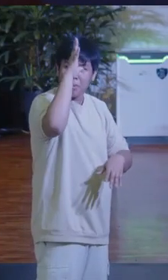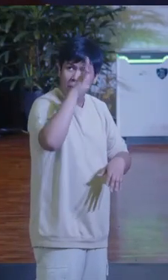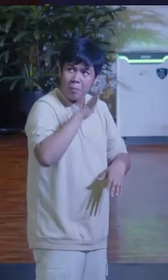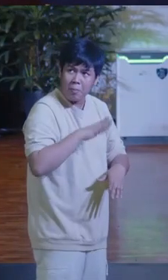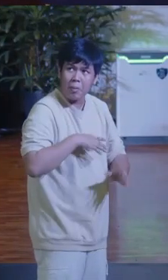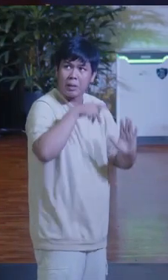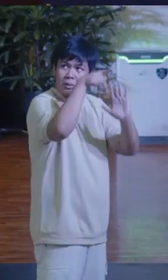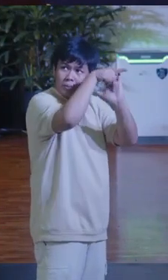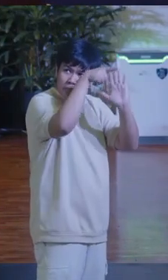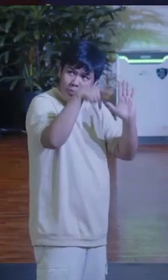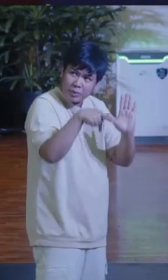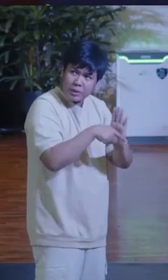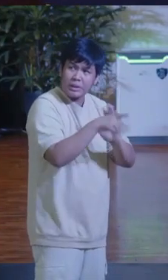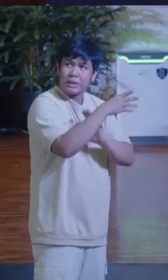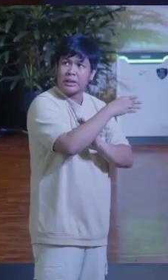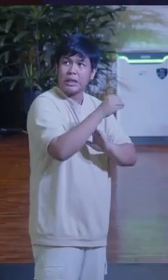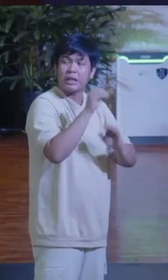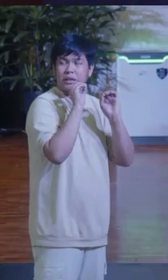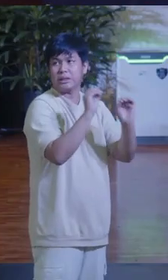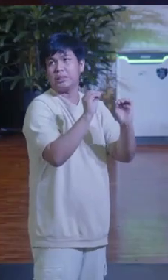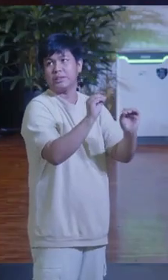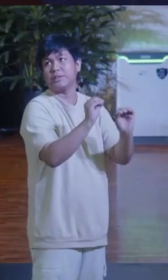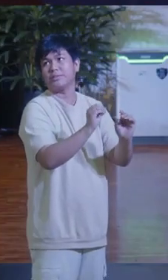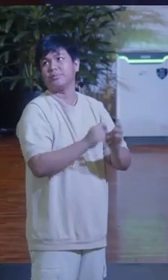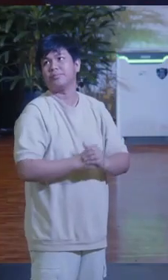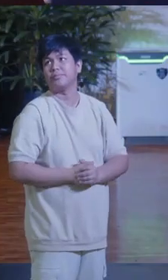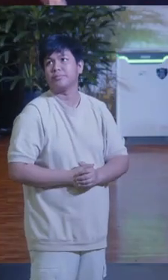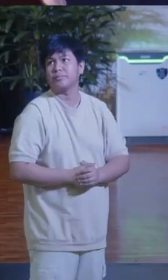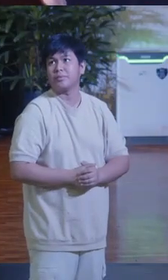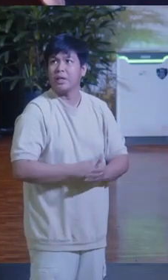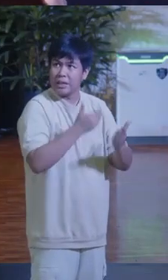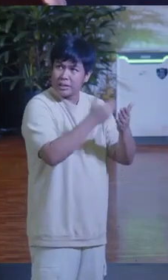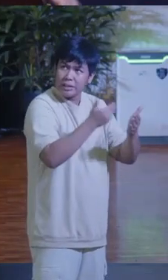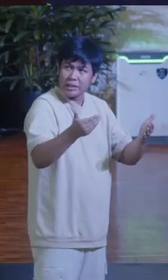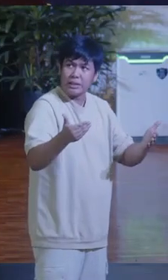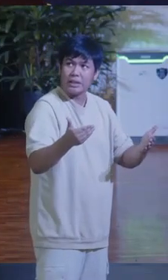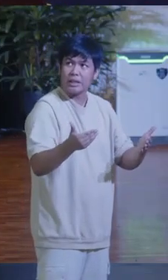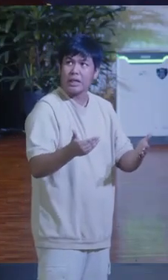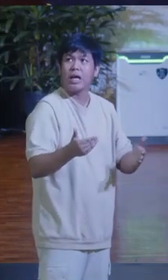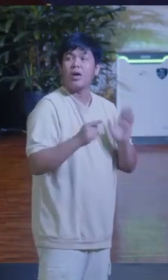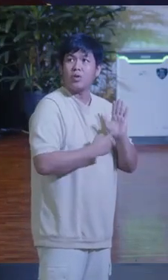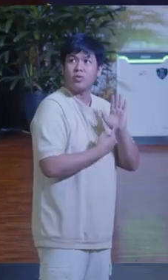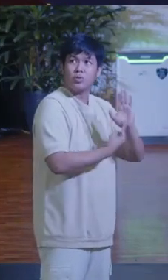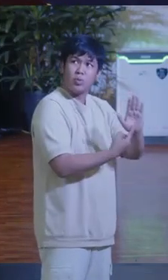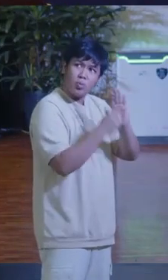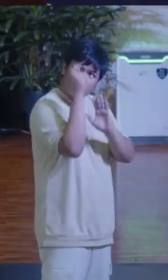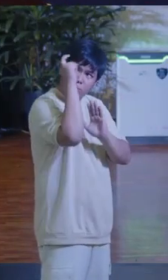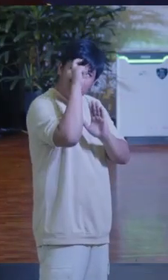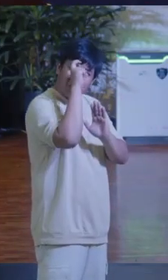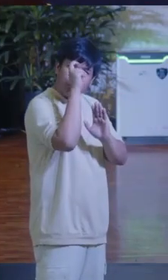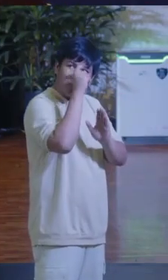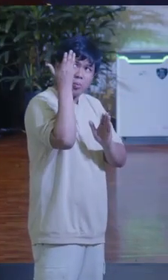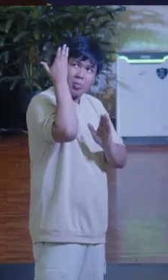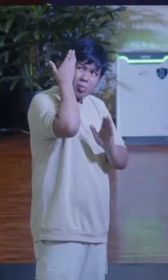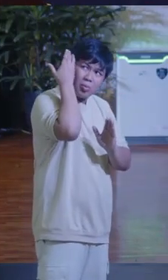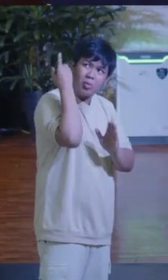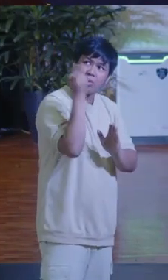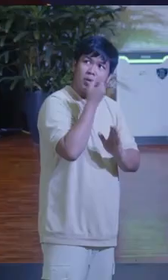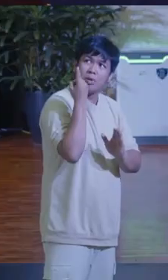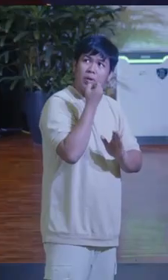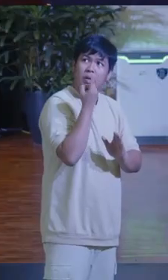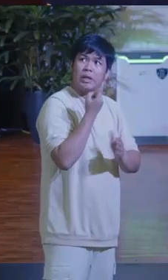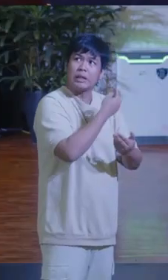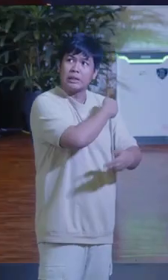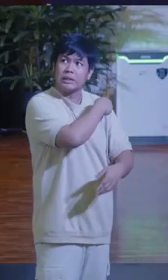used, according to human precepts and teachings. These have indeed an appearance of wisdom in promoting self-made